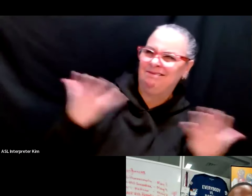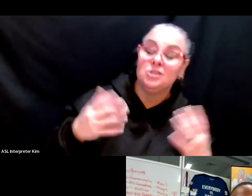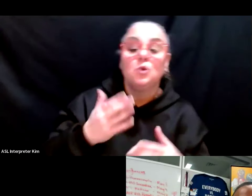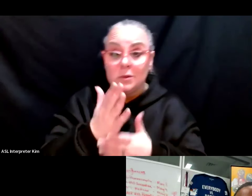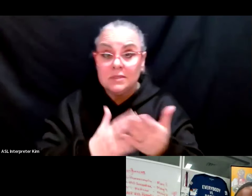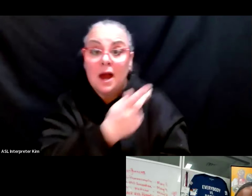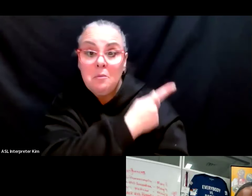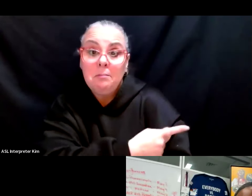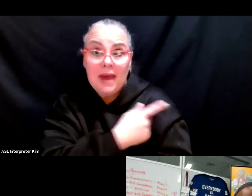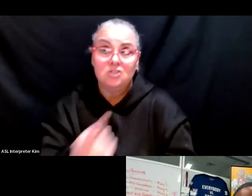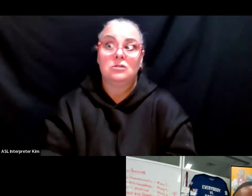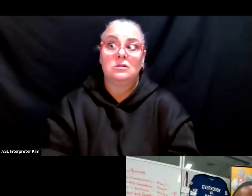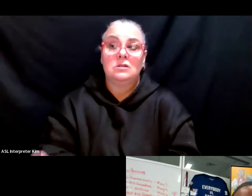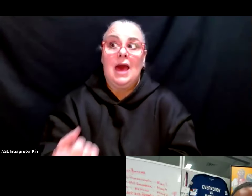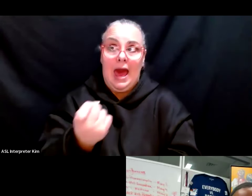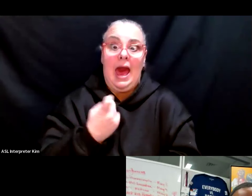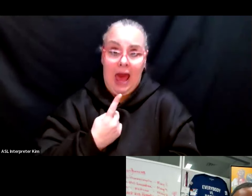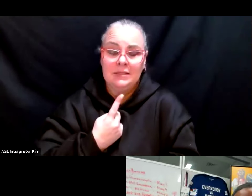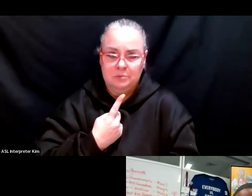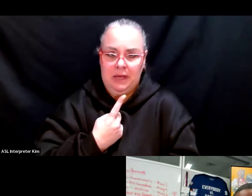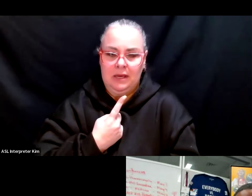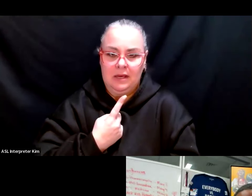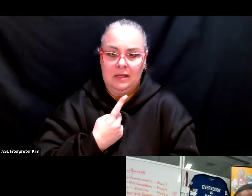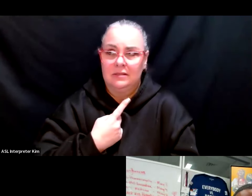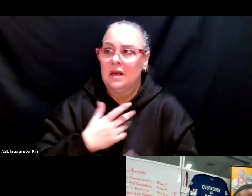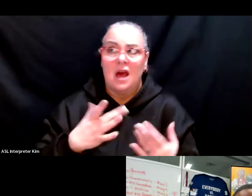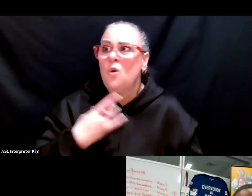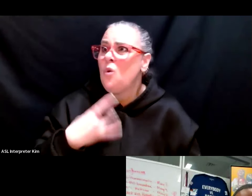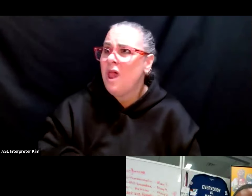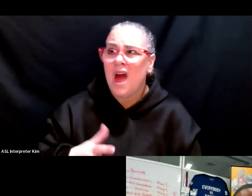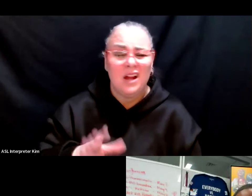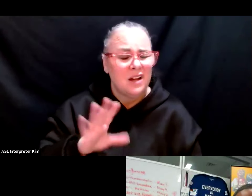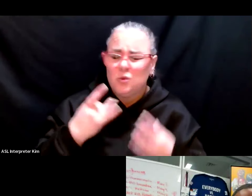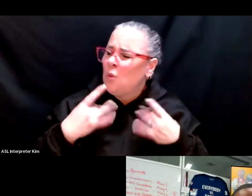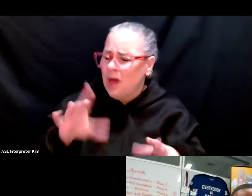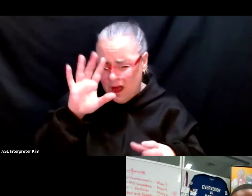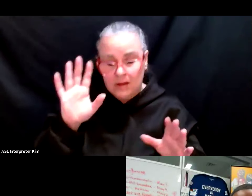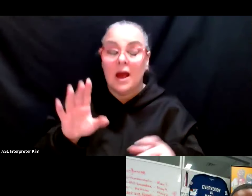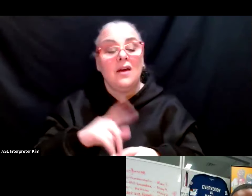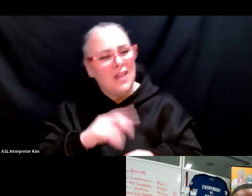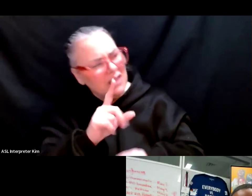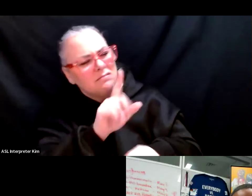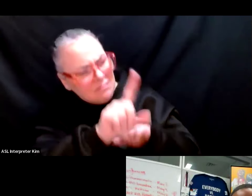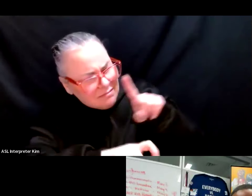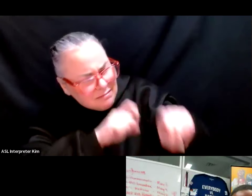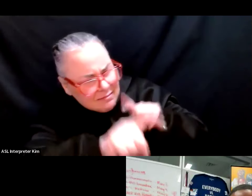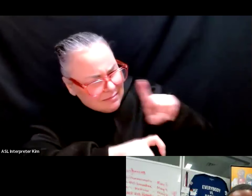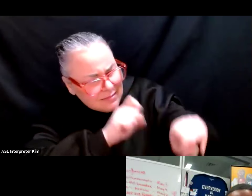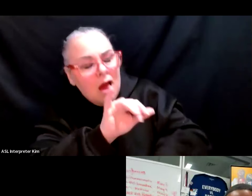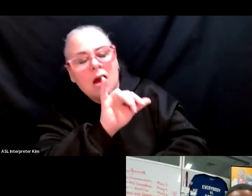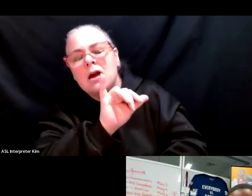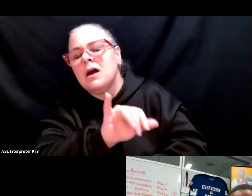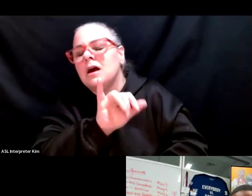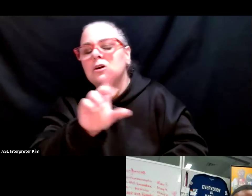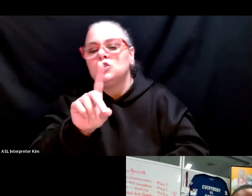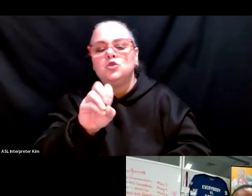patients come to me on a stimulant and they say they didn't like it, come to realize when I do some calculations, like, oh, this dose